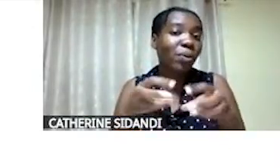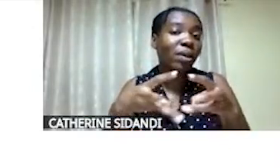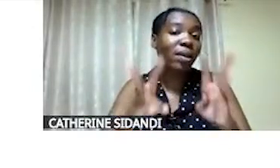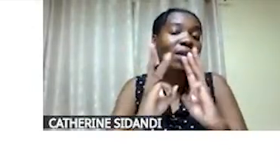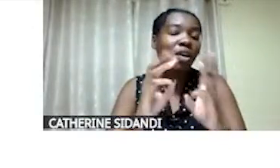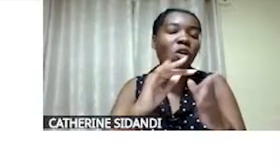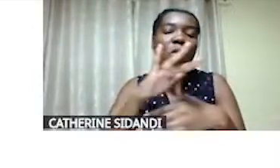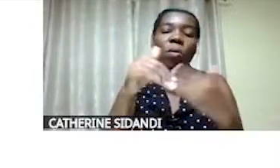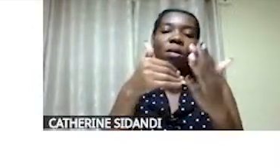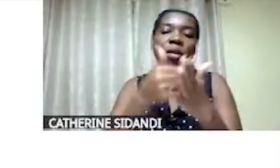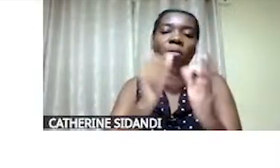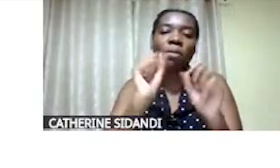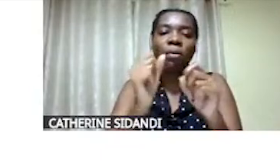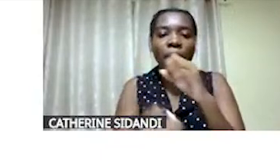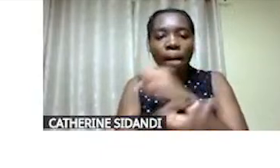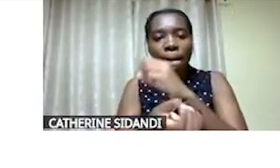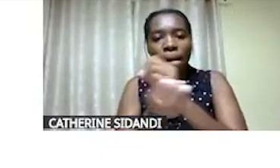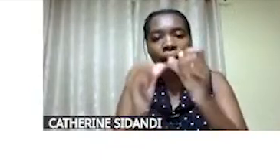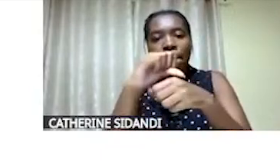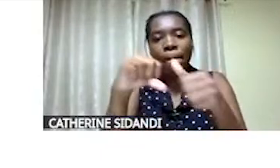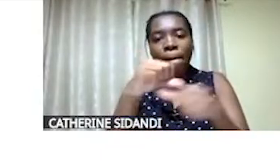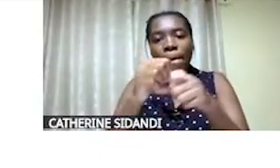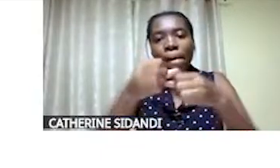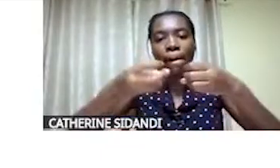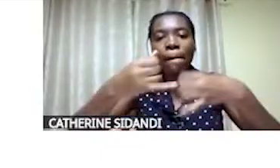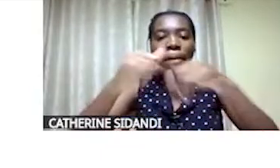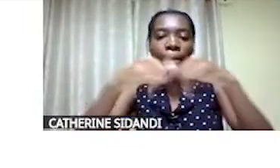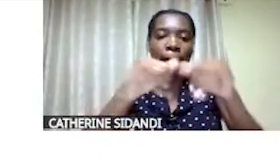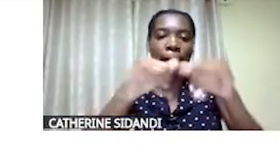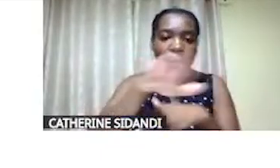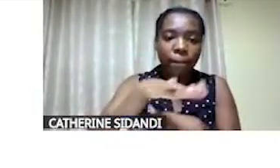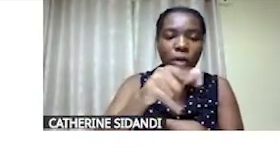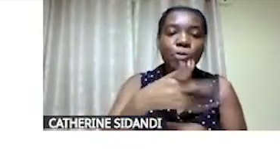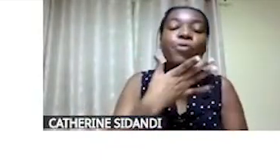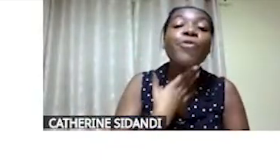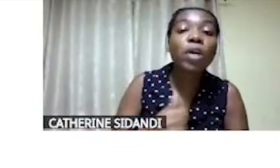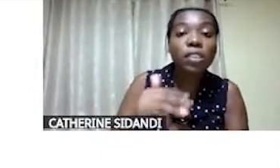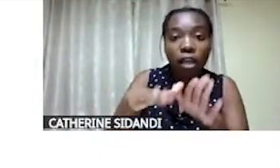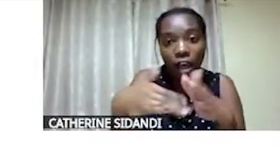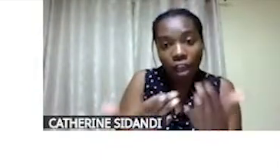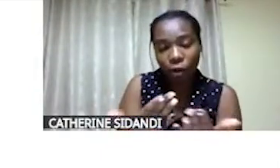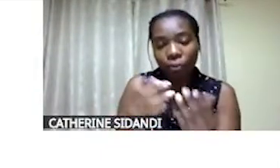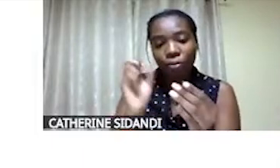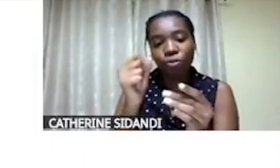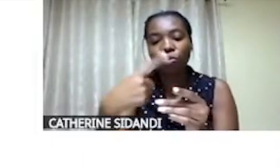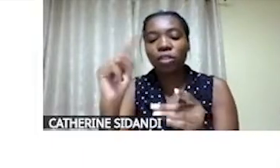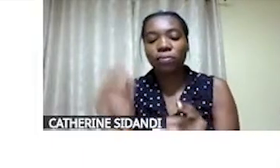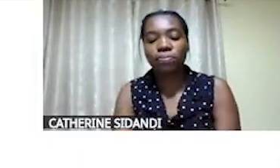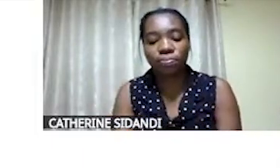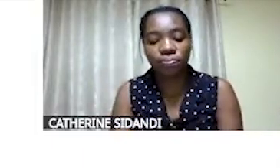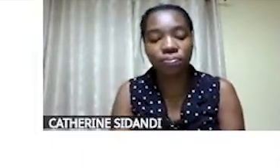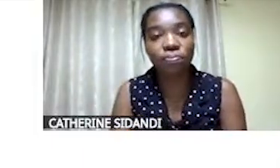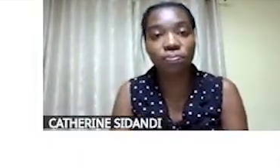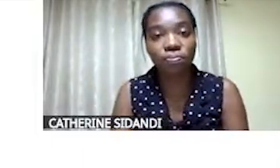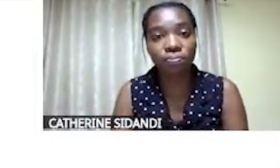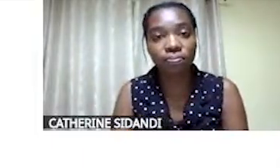about where in the playing field you want to be and how you will win it. Okay. So this is the